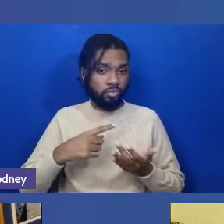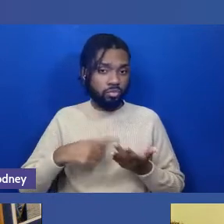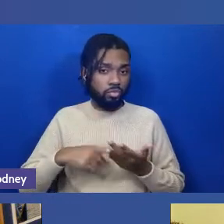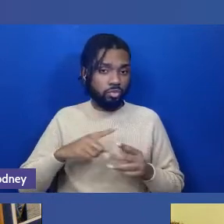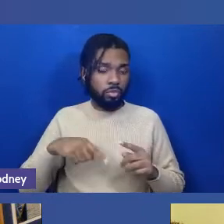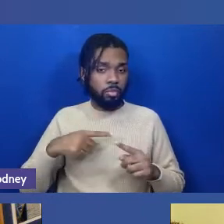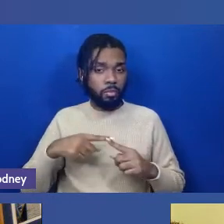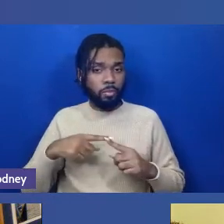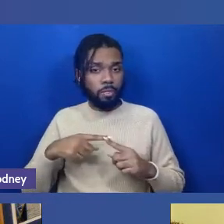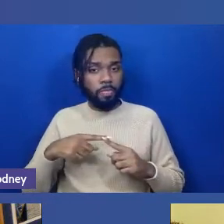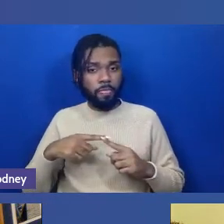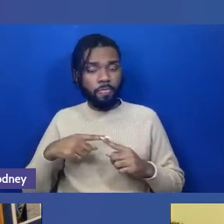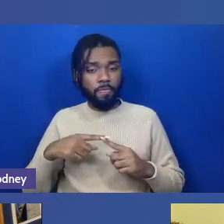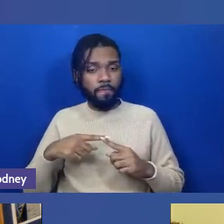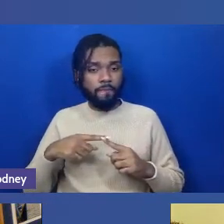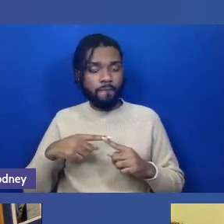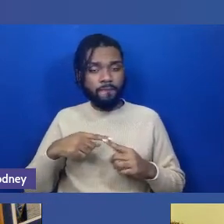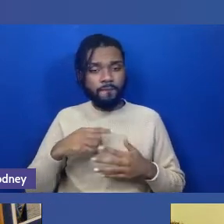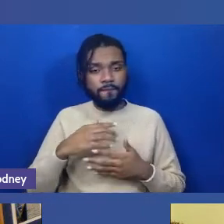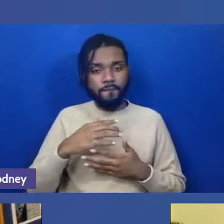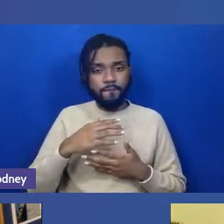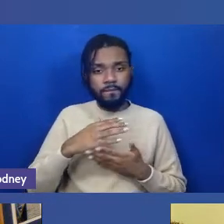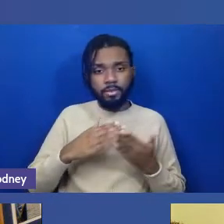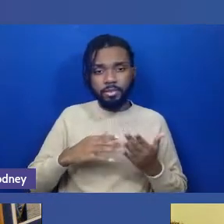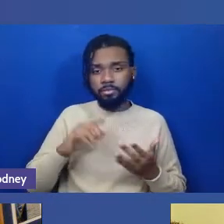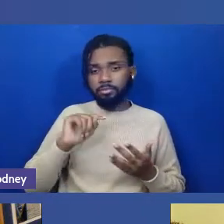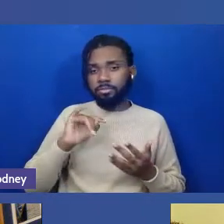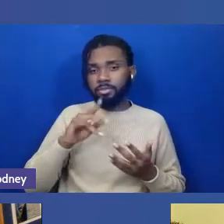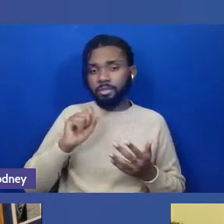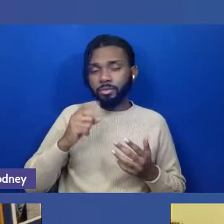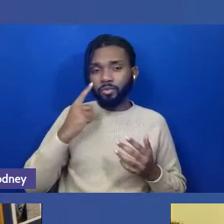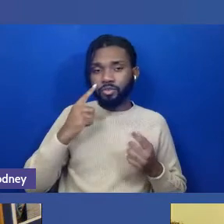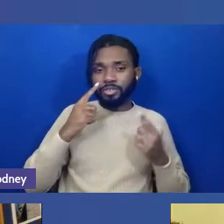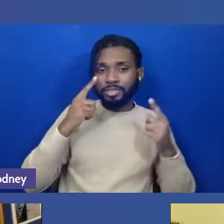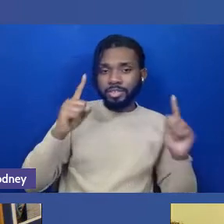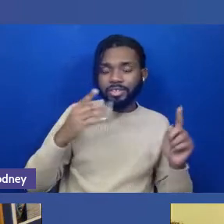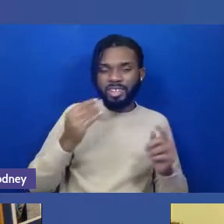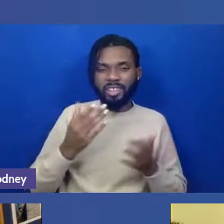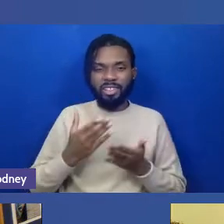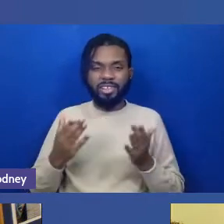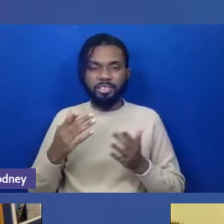kind of like tips for success and traps to avoid.